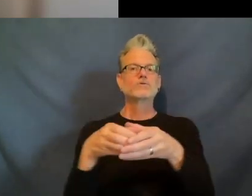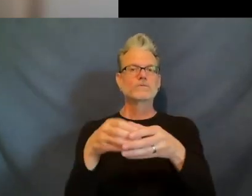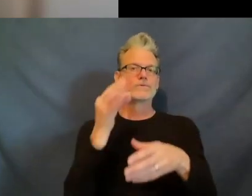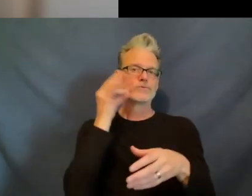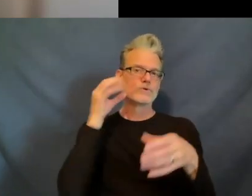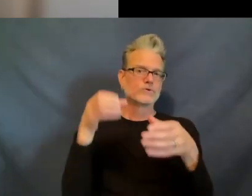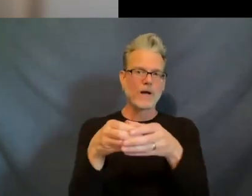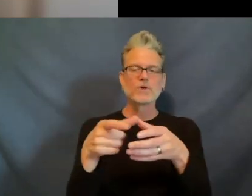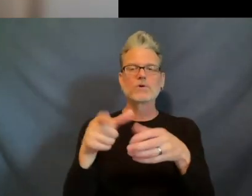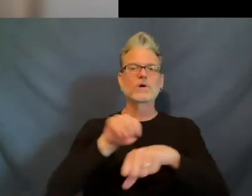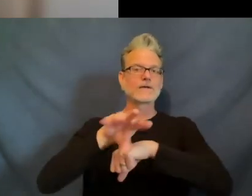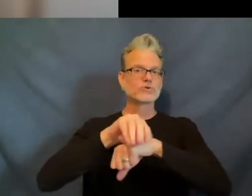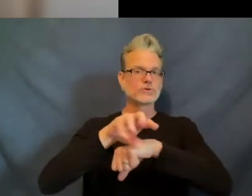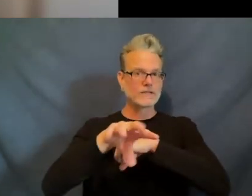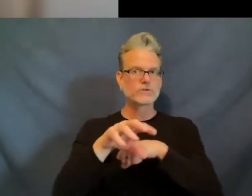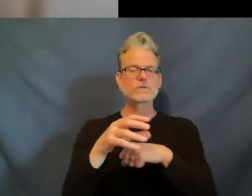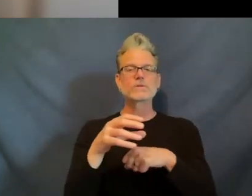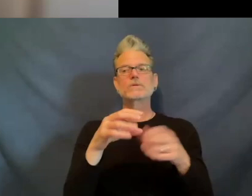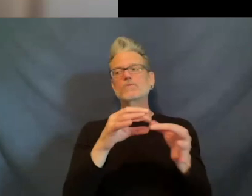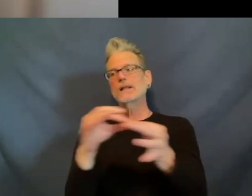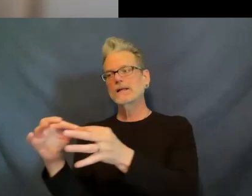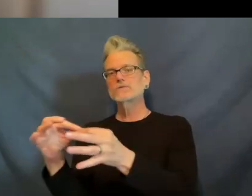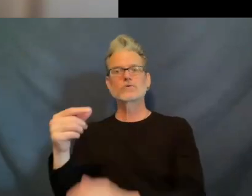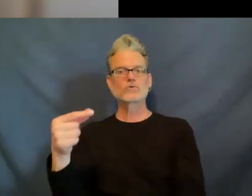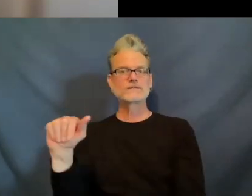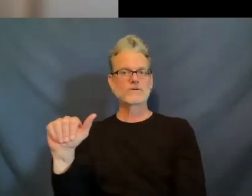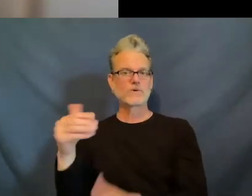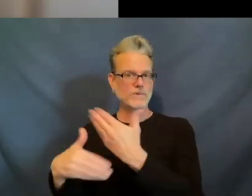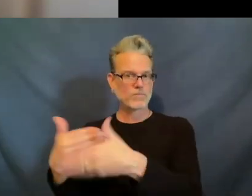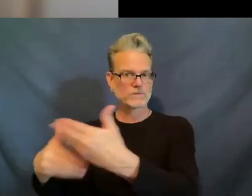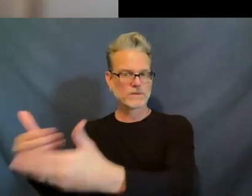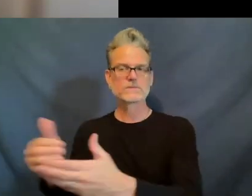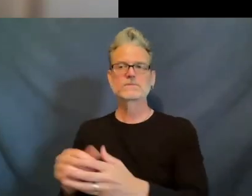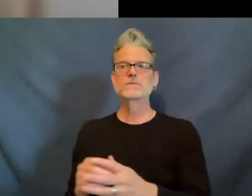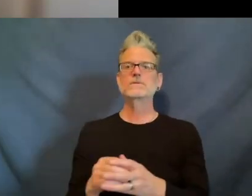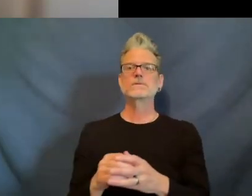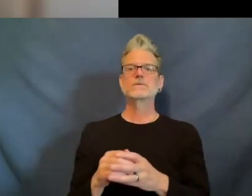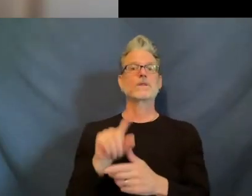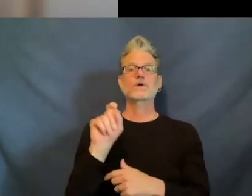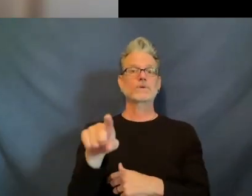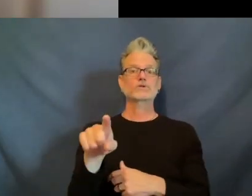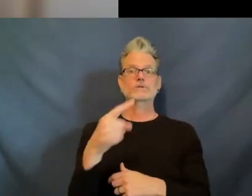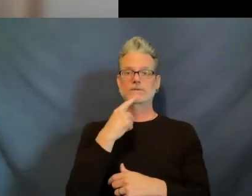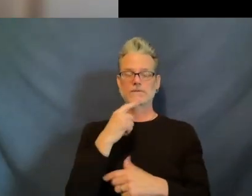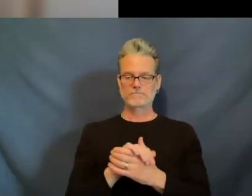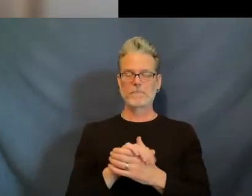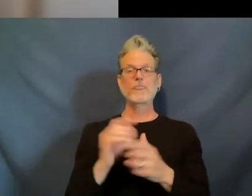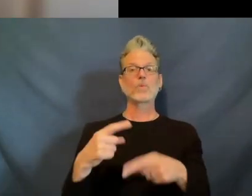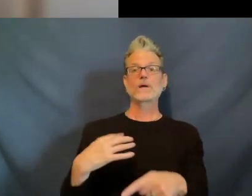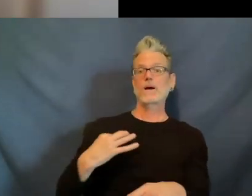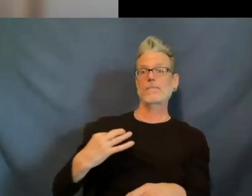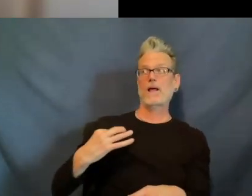process interrelates to grants and agreements processes. So the question is, when applying for a